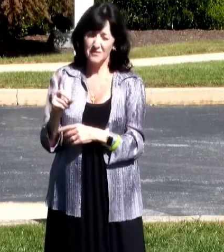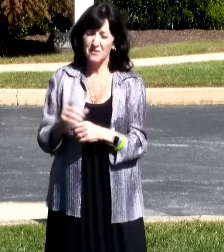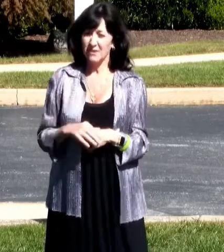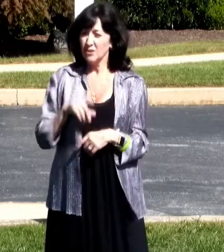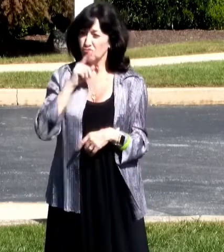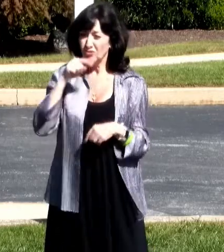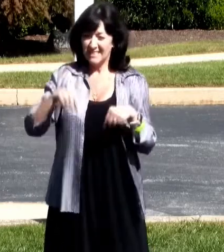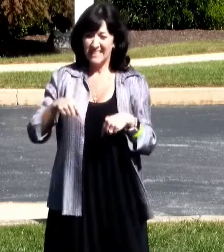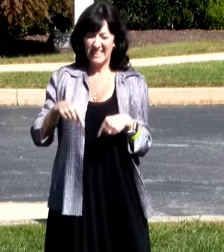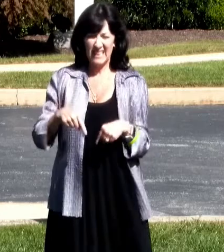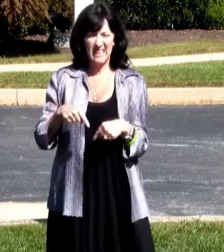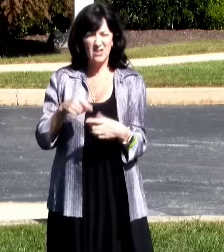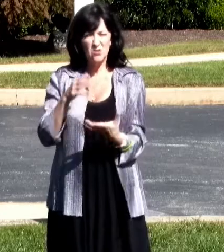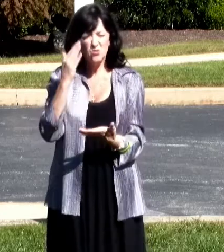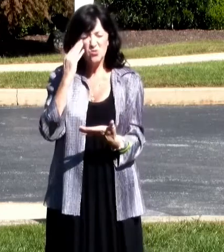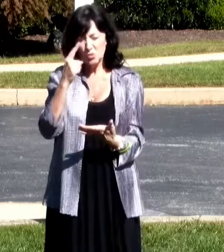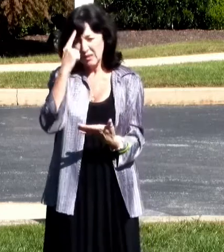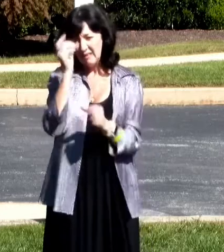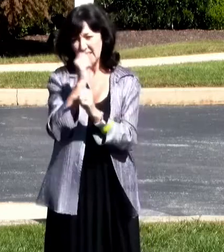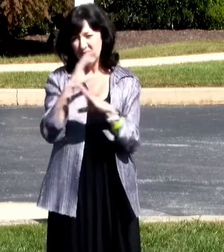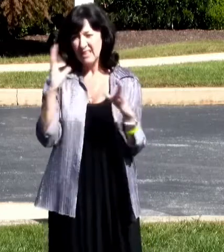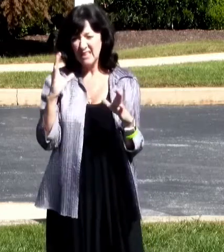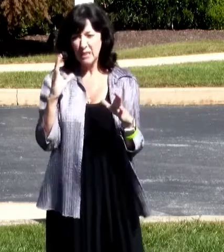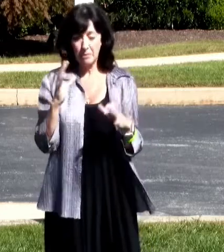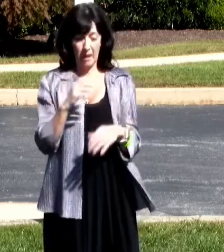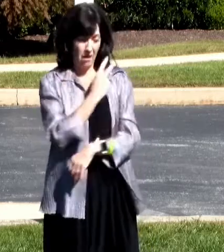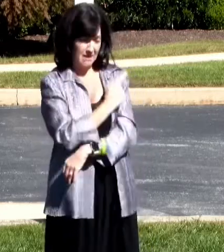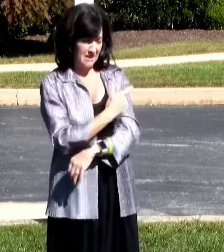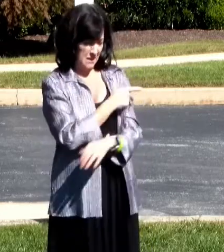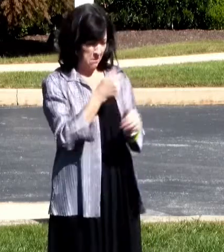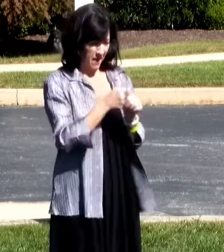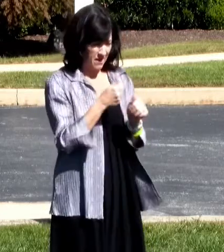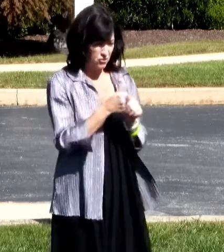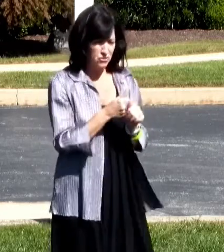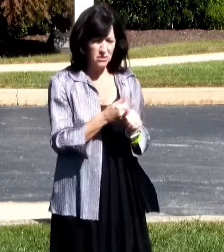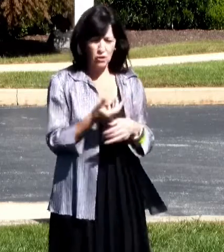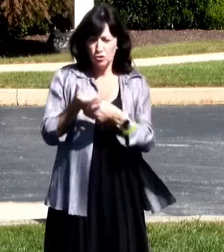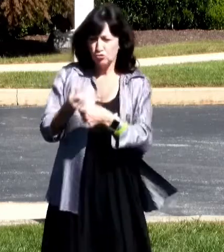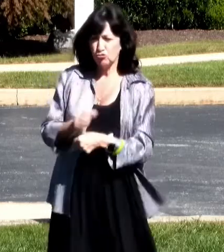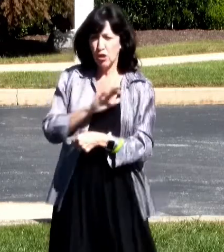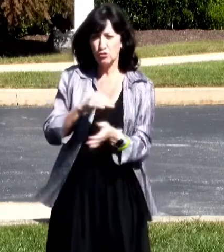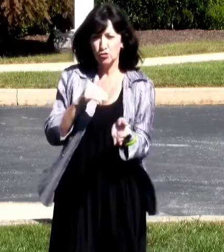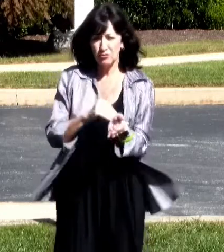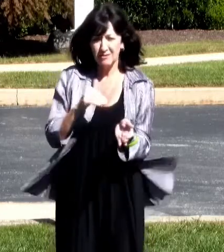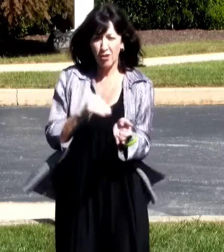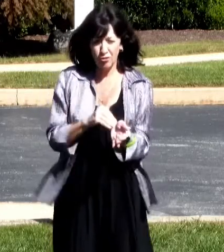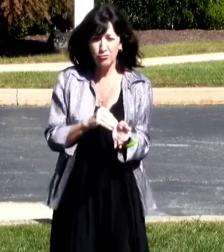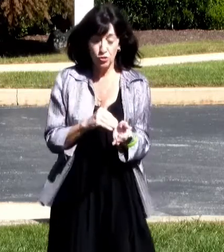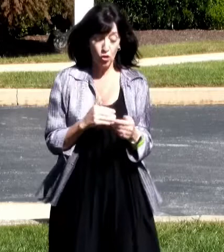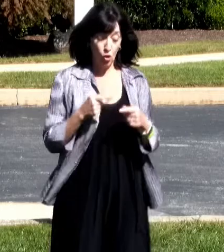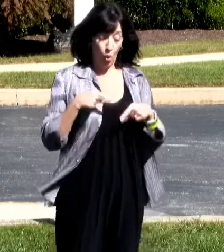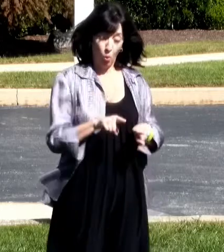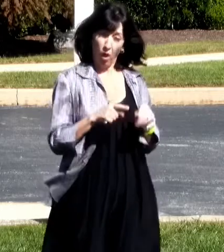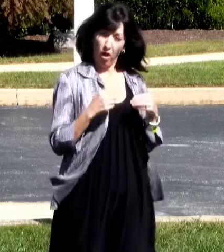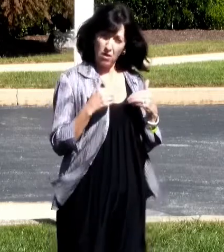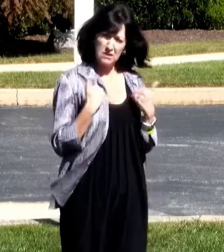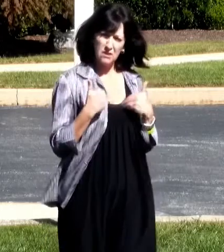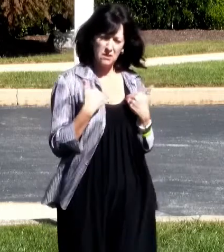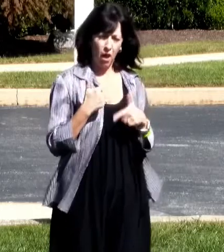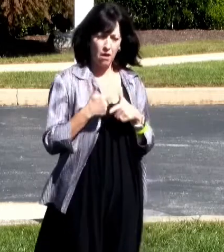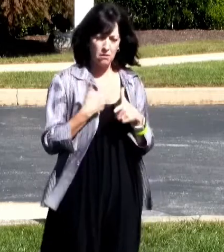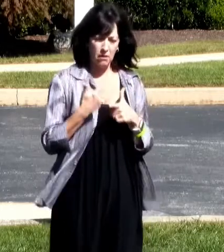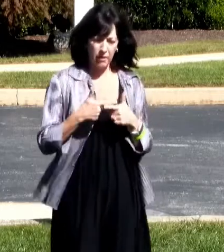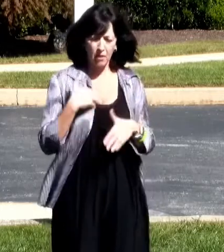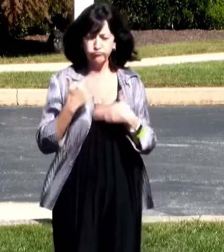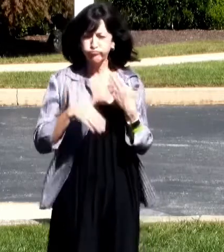From the patient's trust of their pediatrician to them being older and potentially having to manage multiple chronic conditions, it is the primary